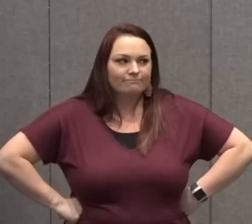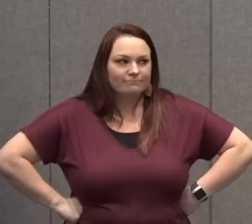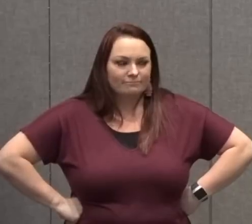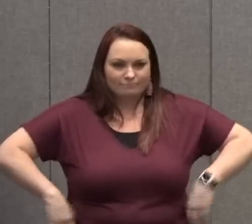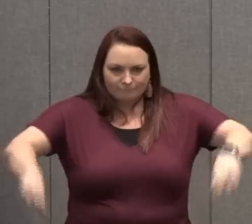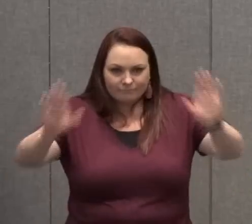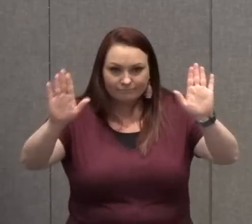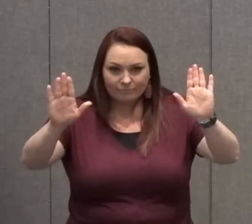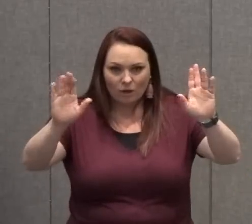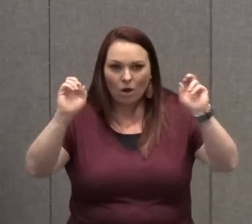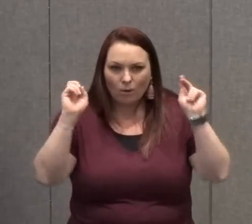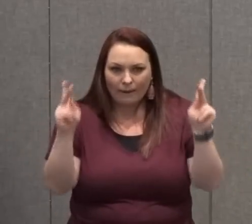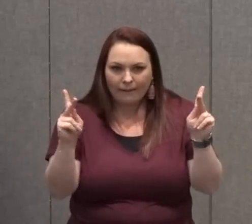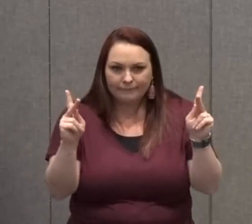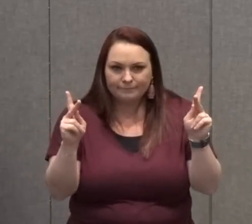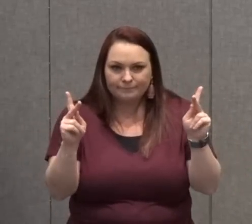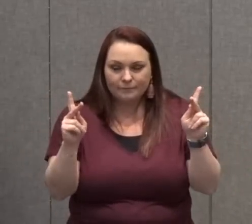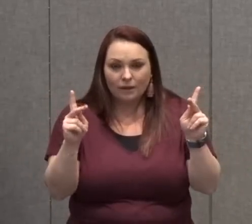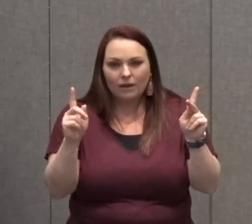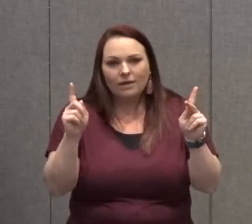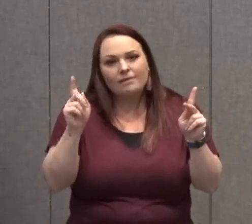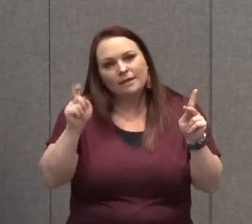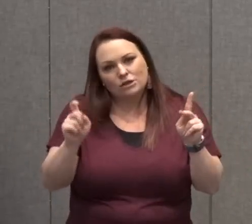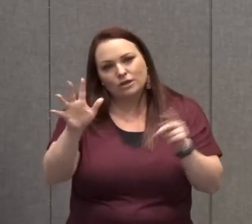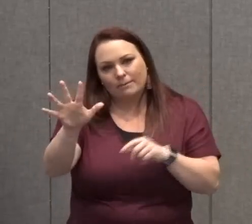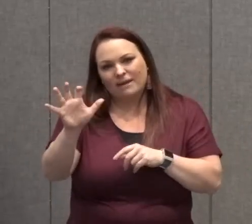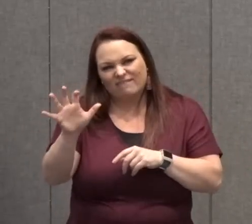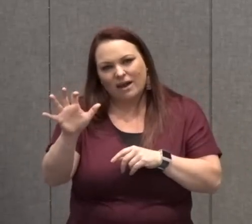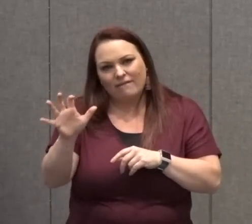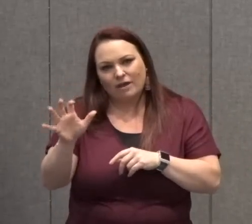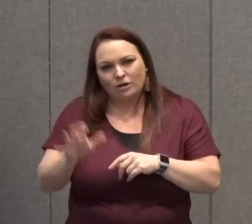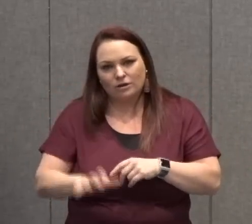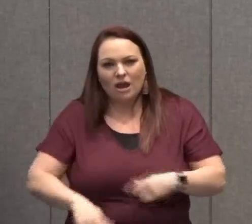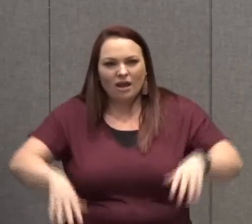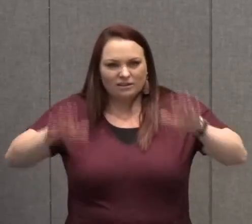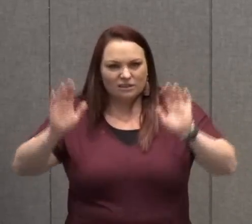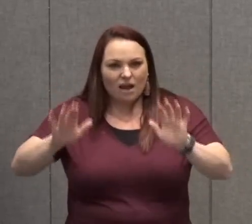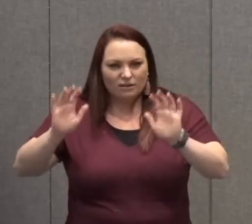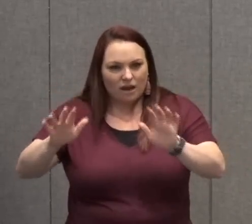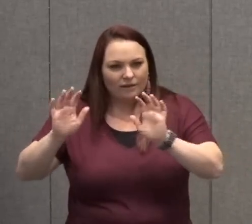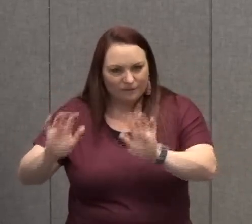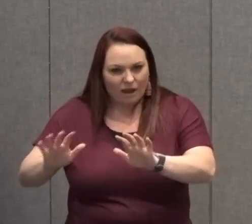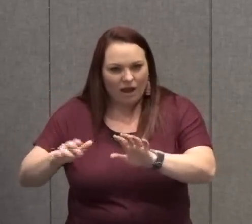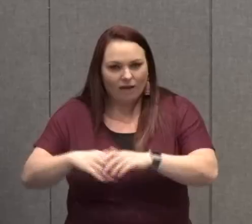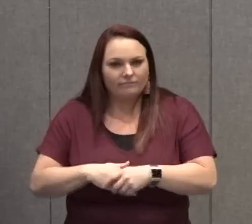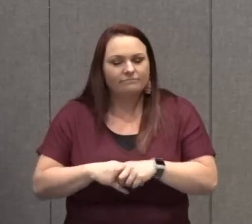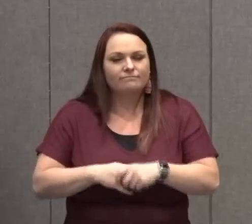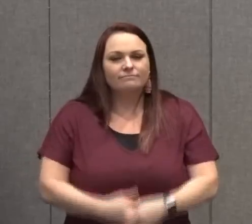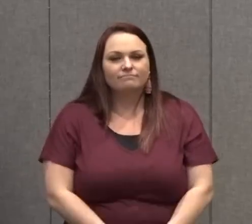okay this one probably should have been a 500 okay dun dun dun we got this a